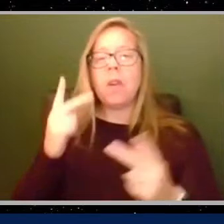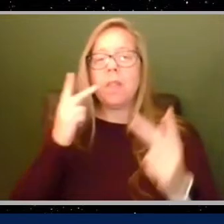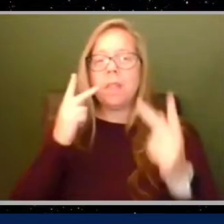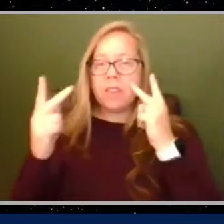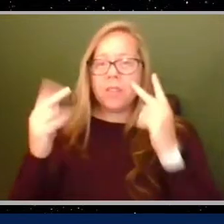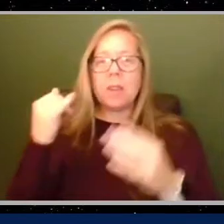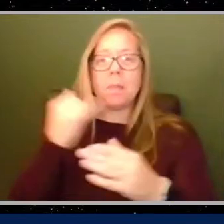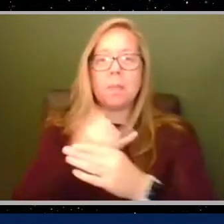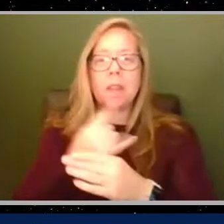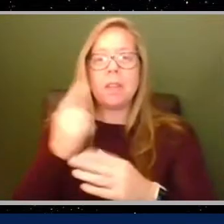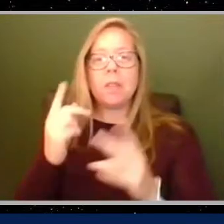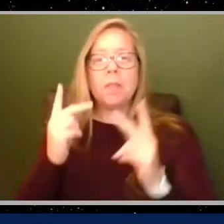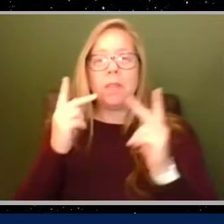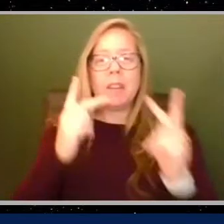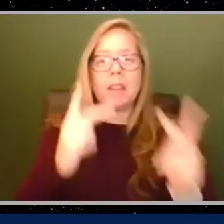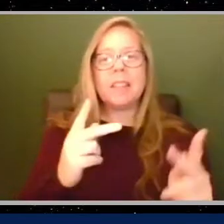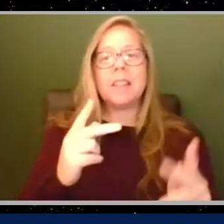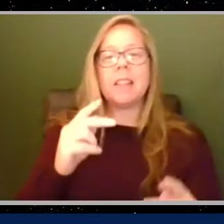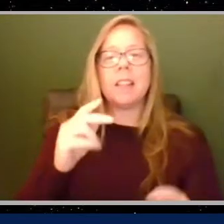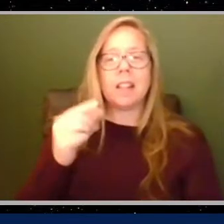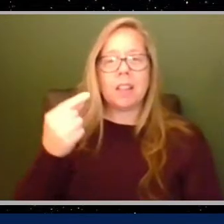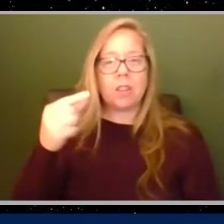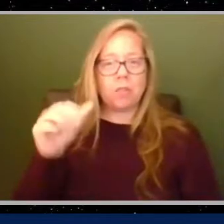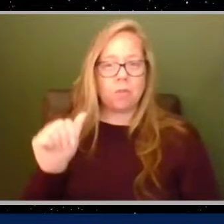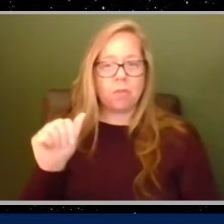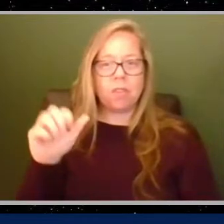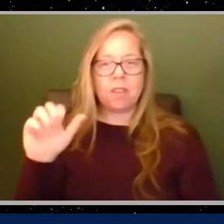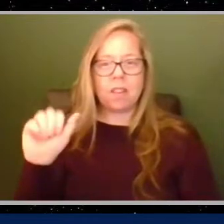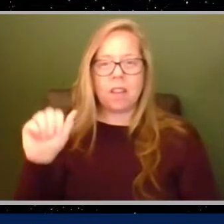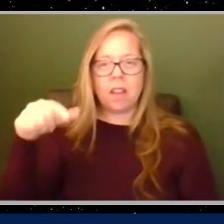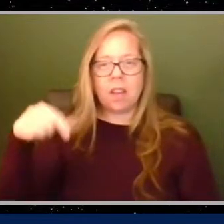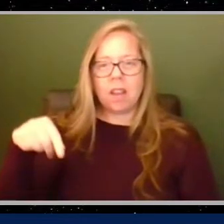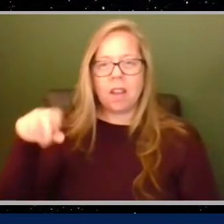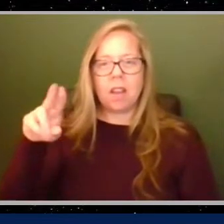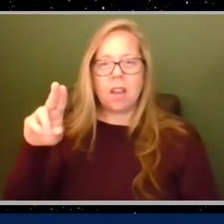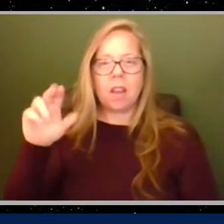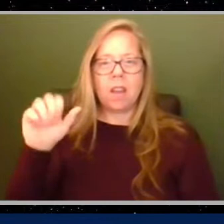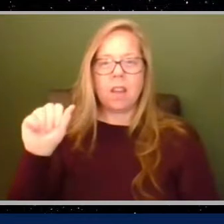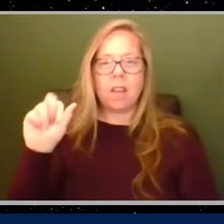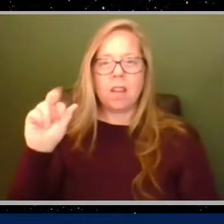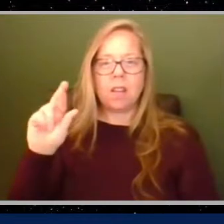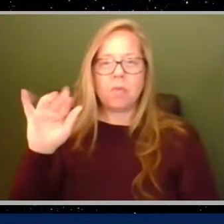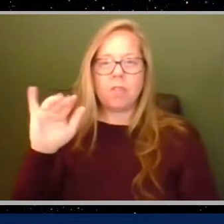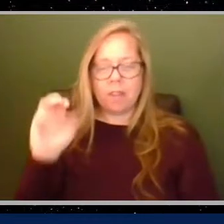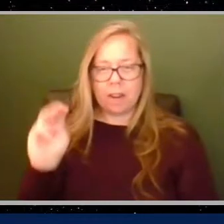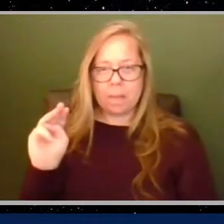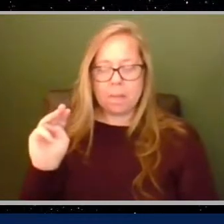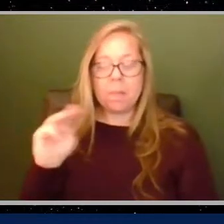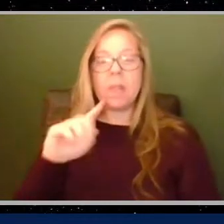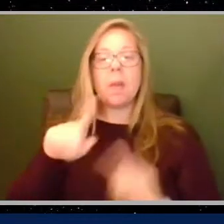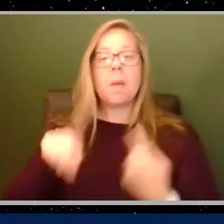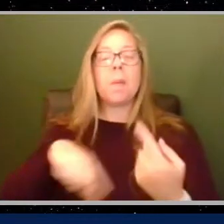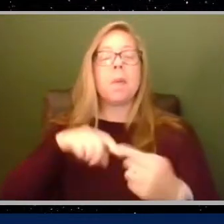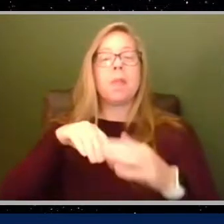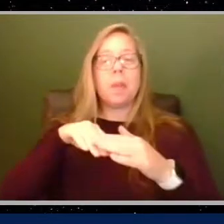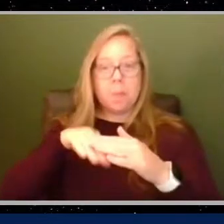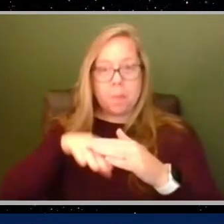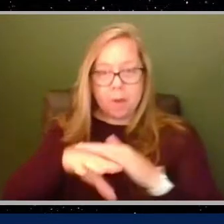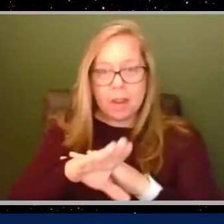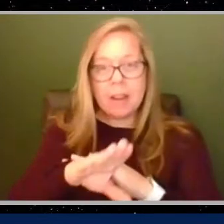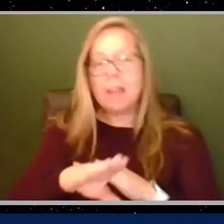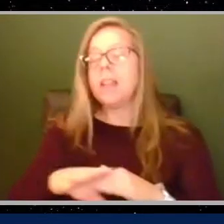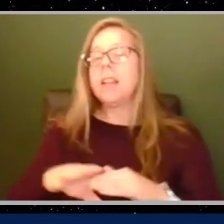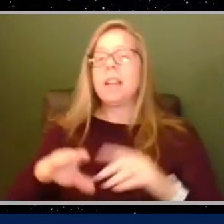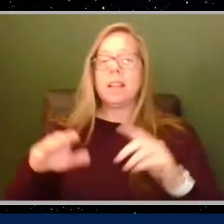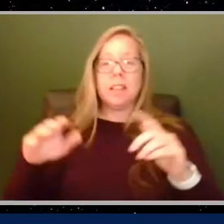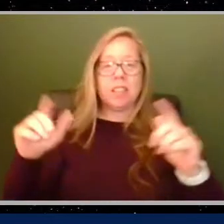tank, each species had a different pitch or rhythm. And so as the different fish or things would move around in the tank, I guess you could sort